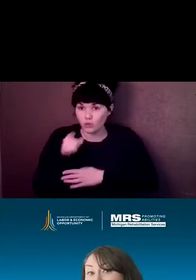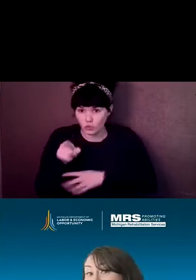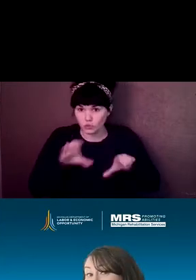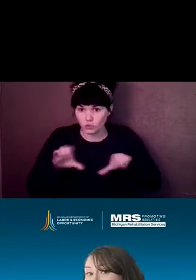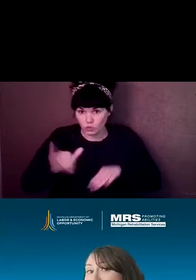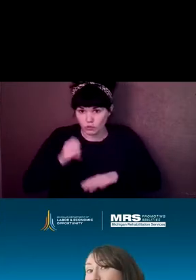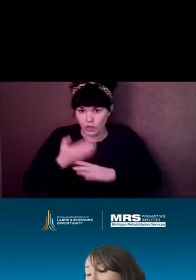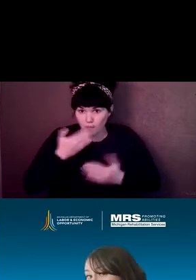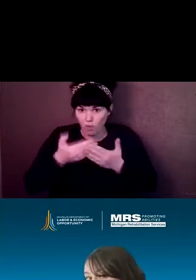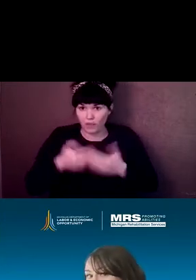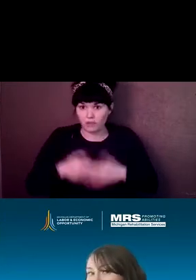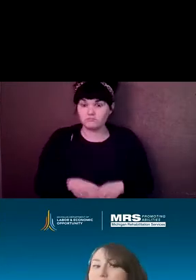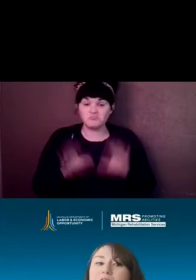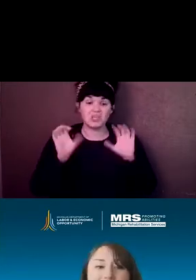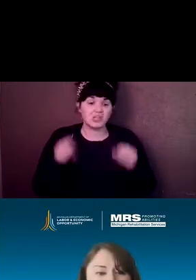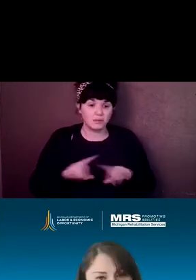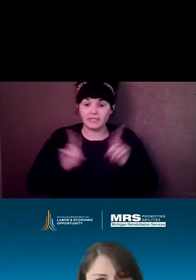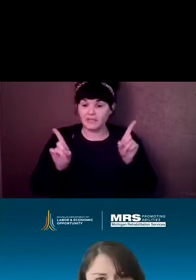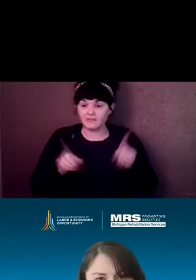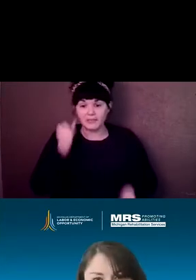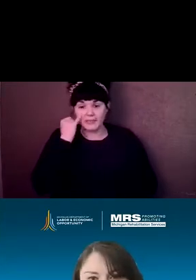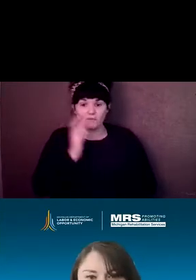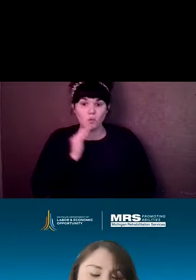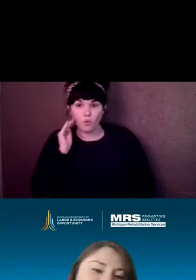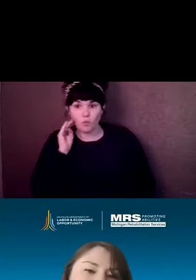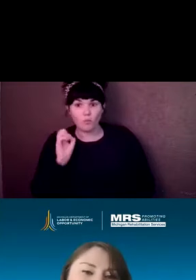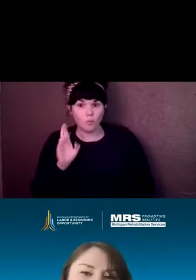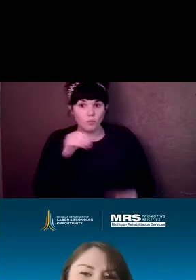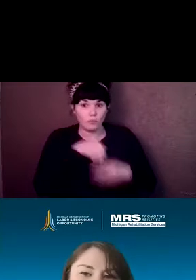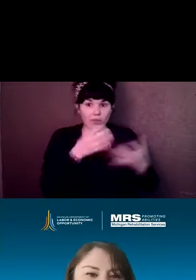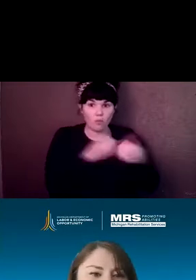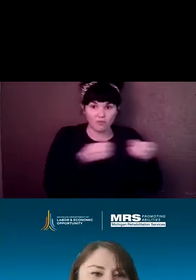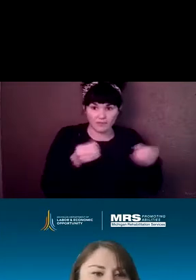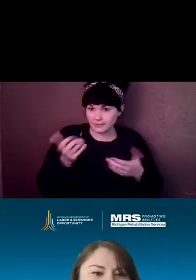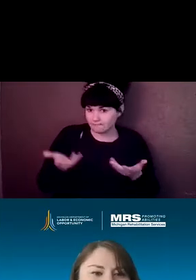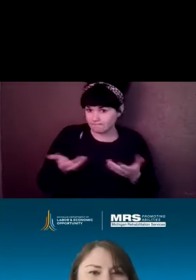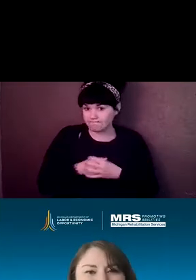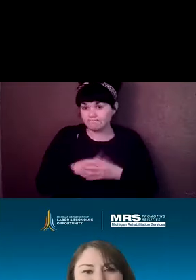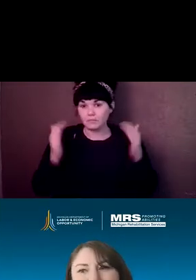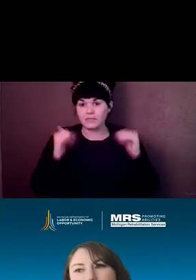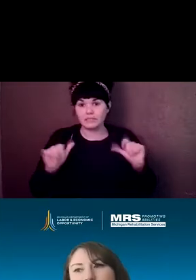that could be different for home and office. Next slide.